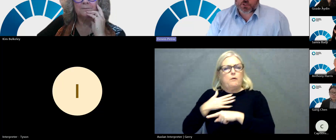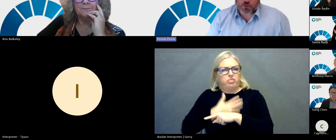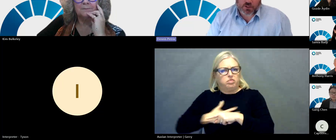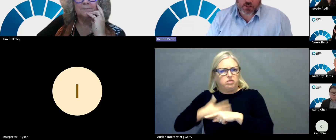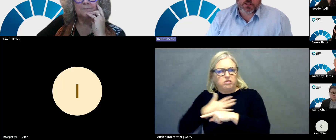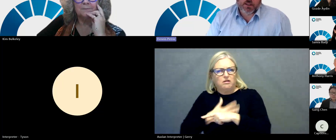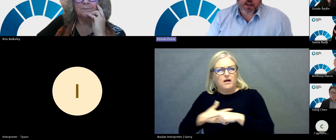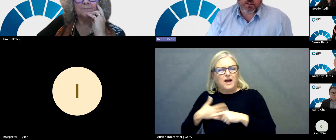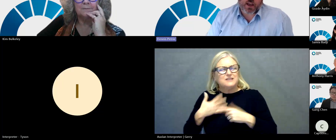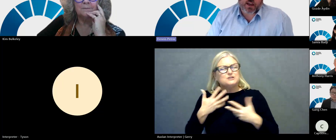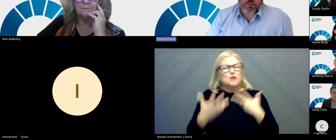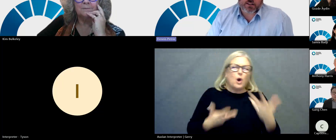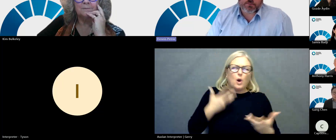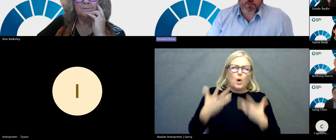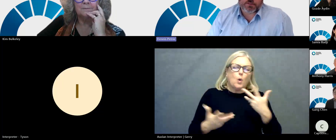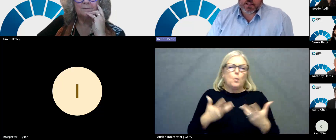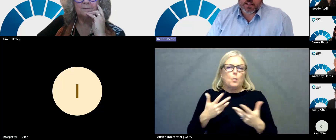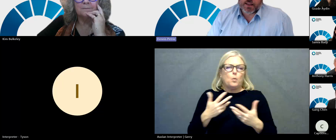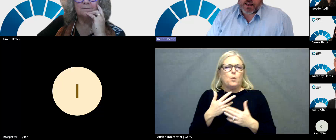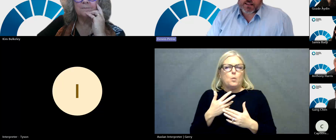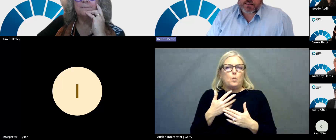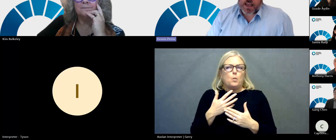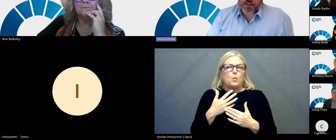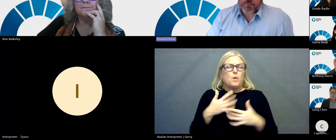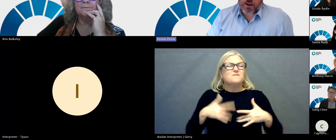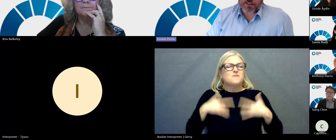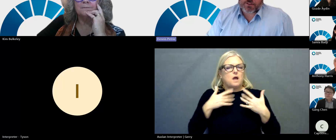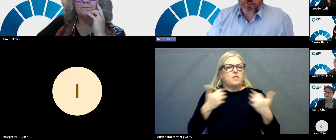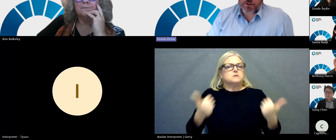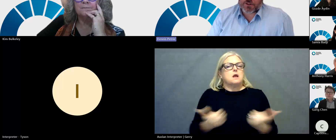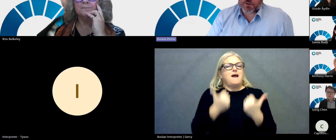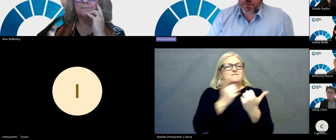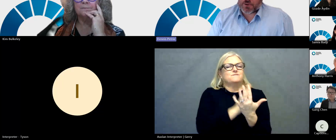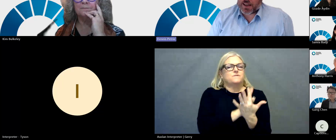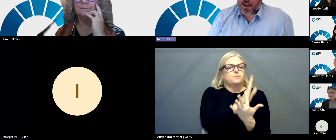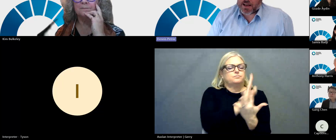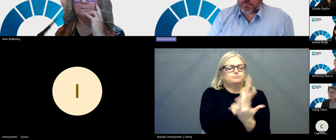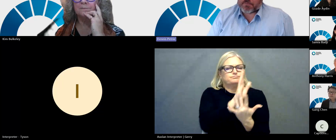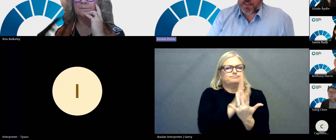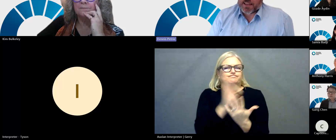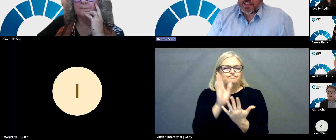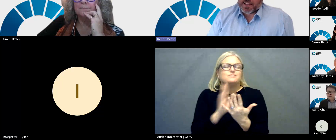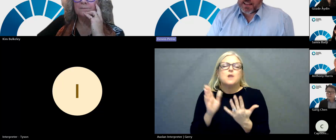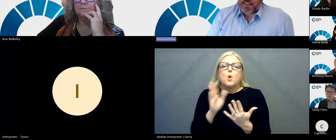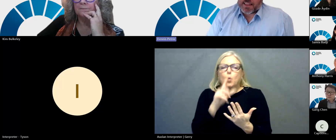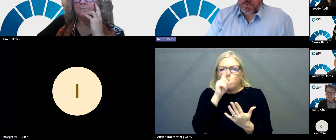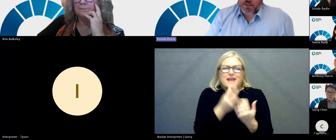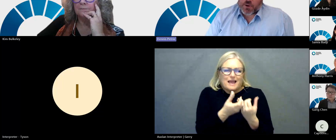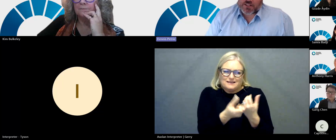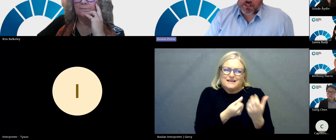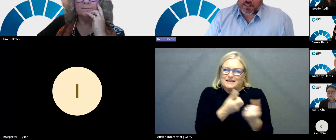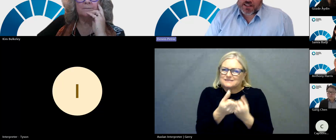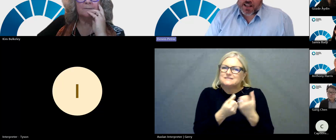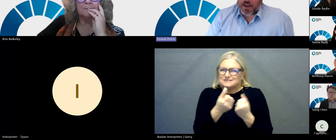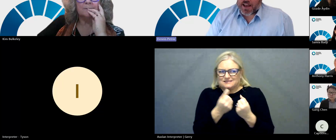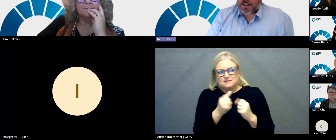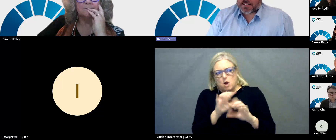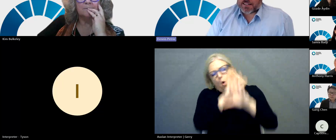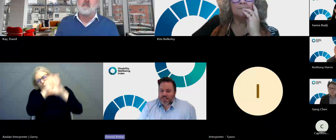terms of responses to the other items. David, I might throw to you. There was a